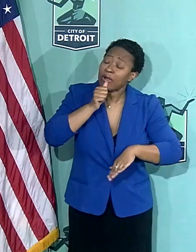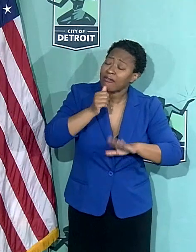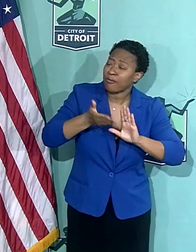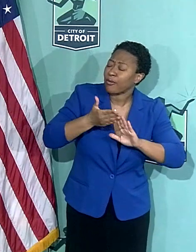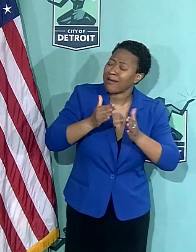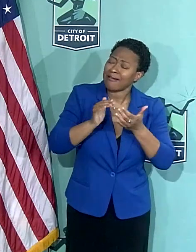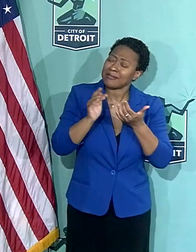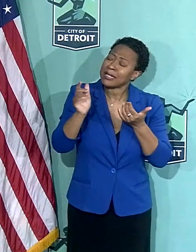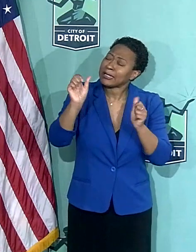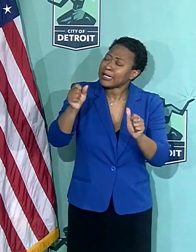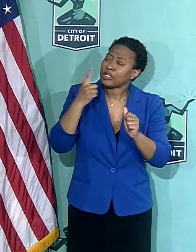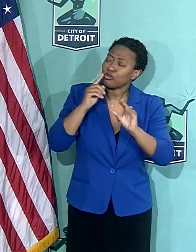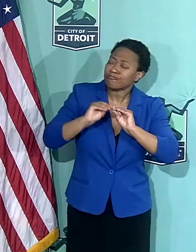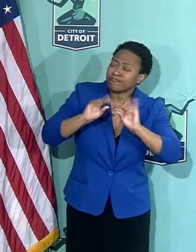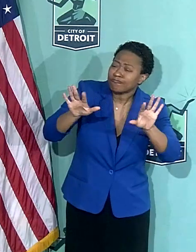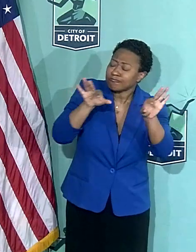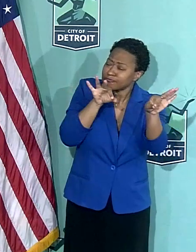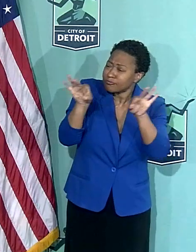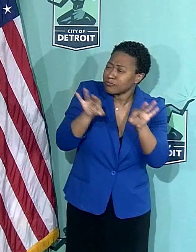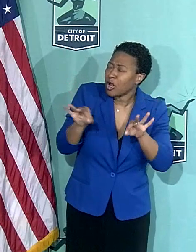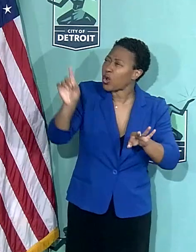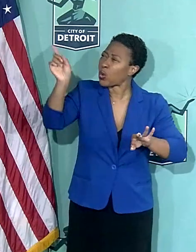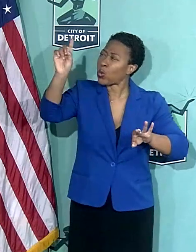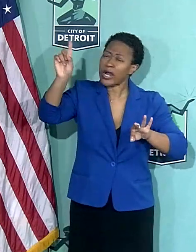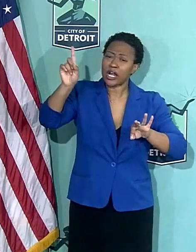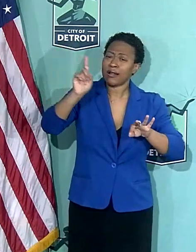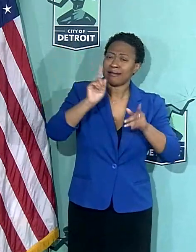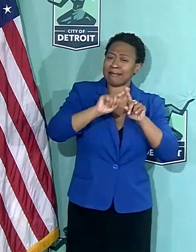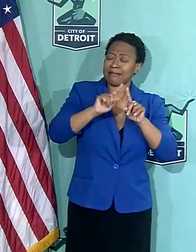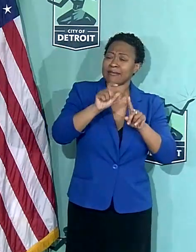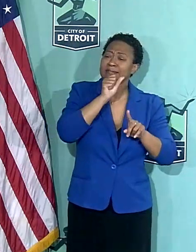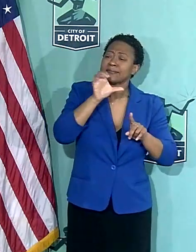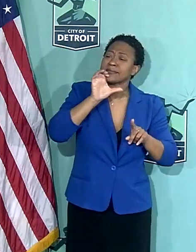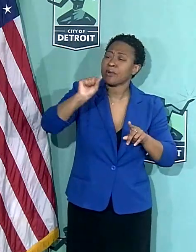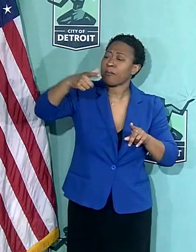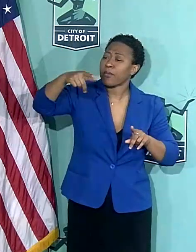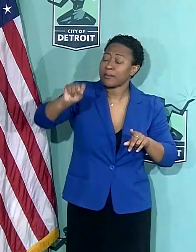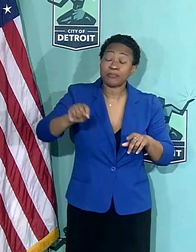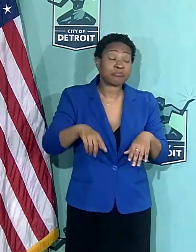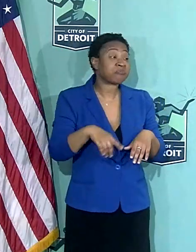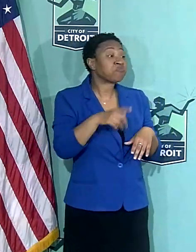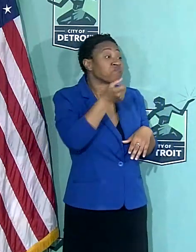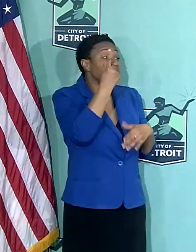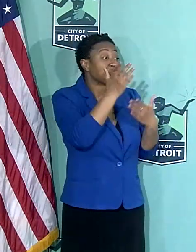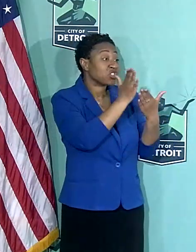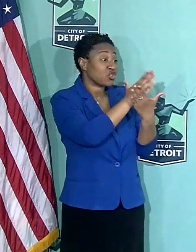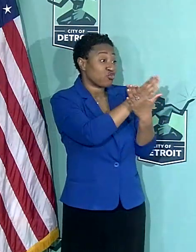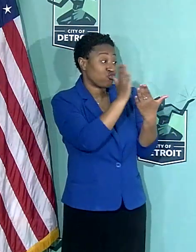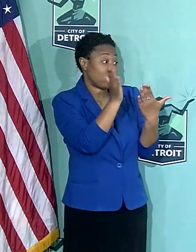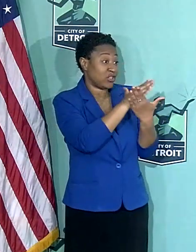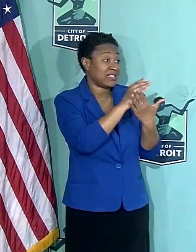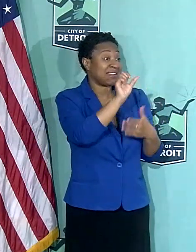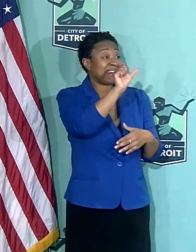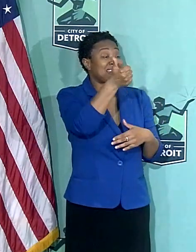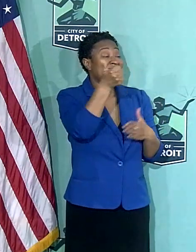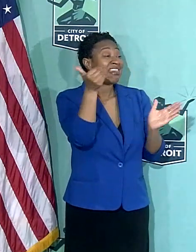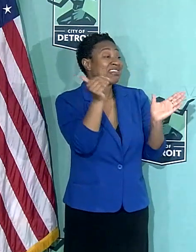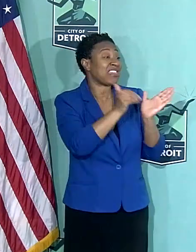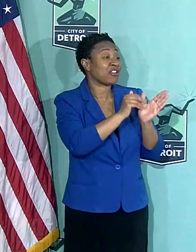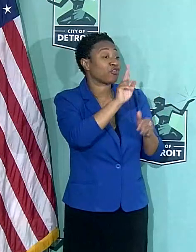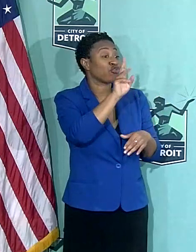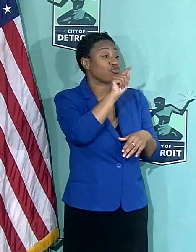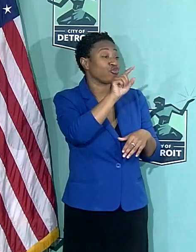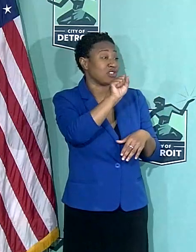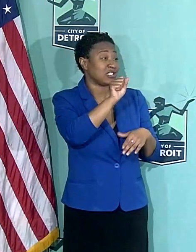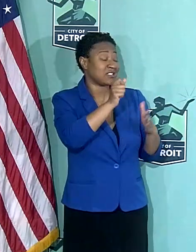you give us a better sense of where these are and how they're configured? Sure. So it's a range. So there's 10,000 units across the entire city. It's